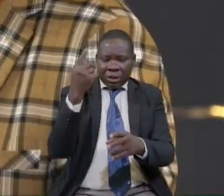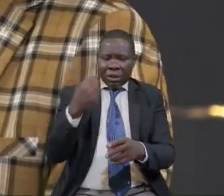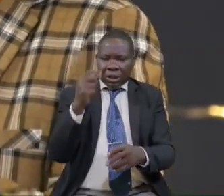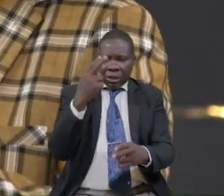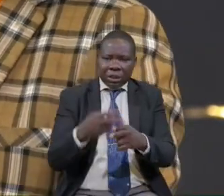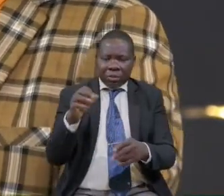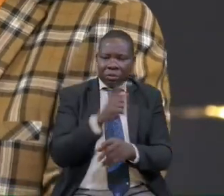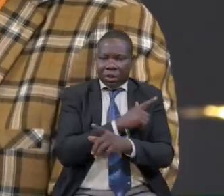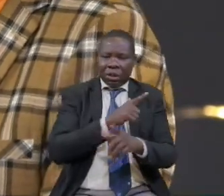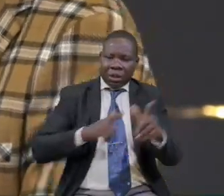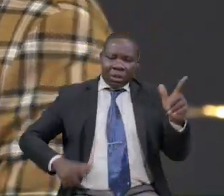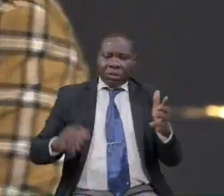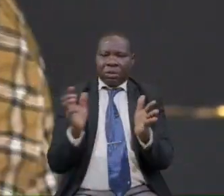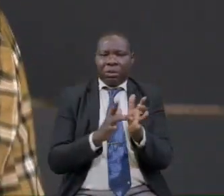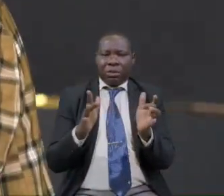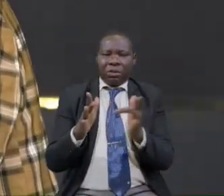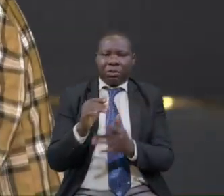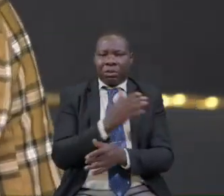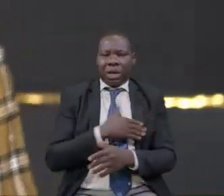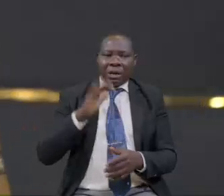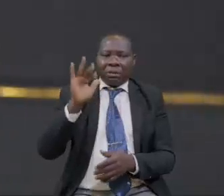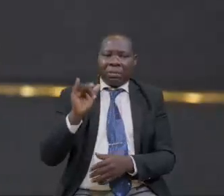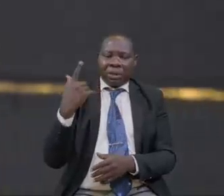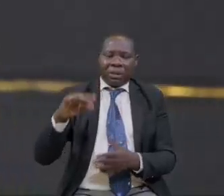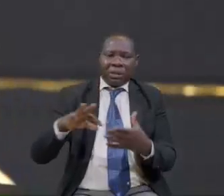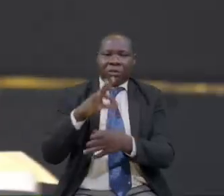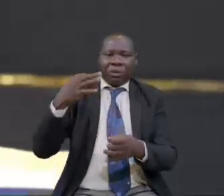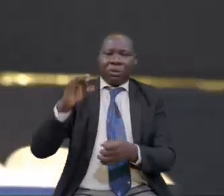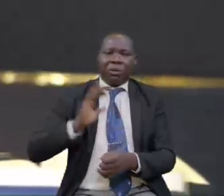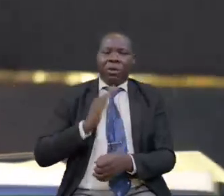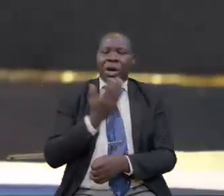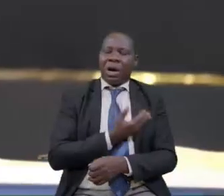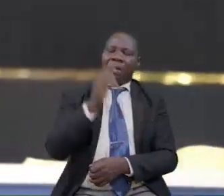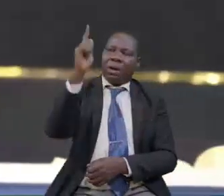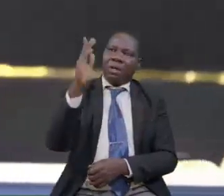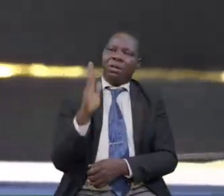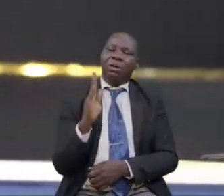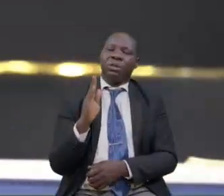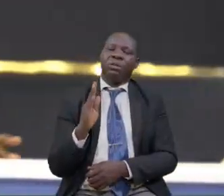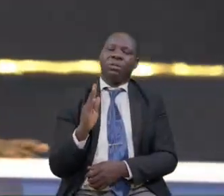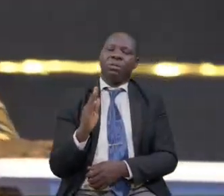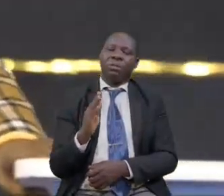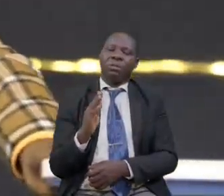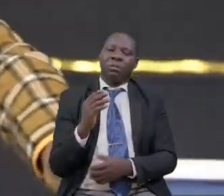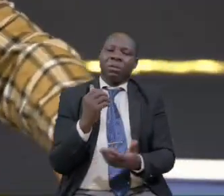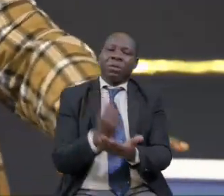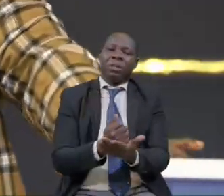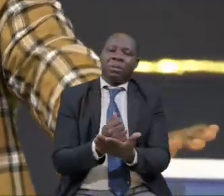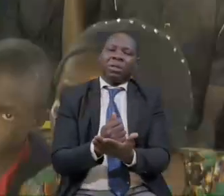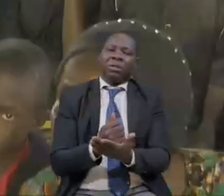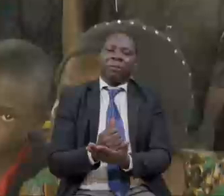Jesus and by the Spirit of our God.